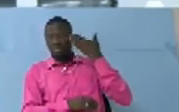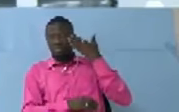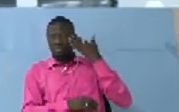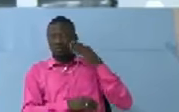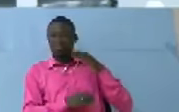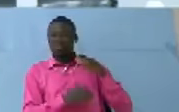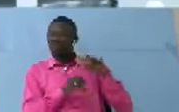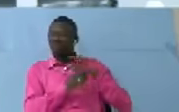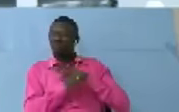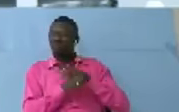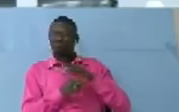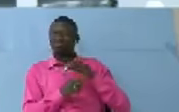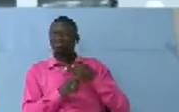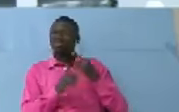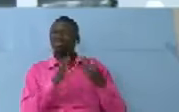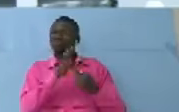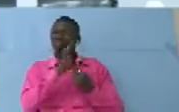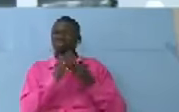is completely useless now.